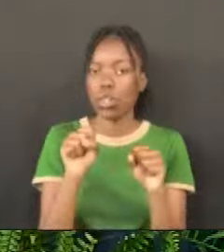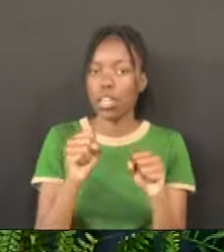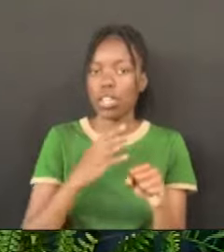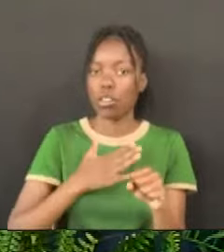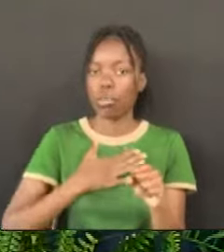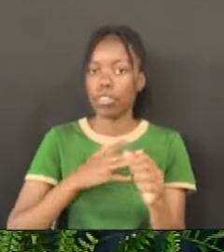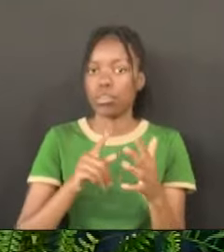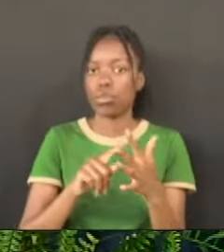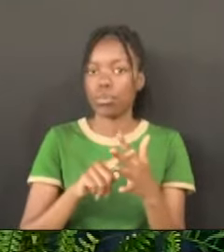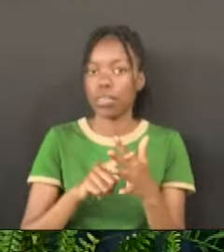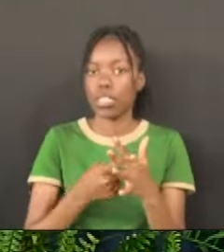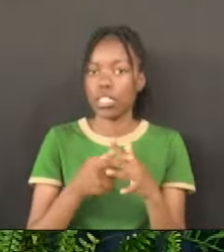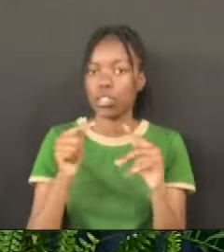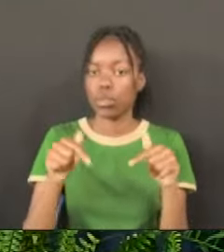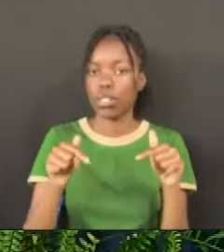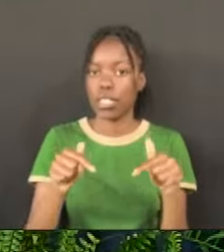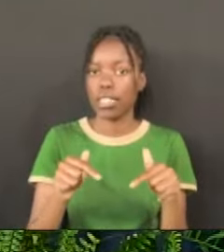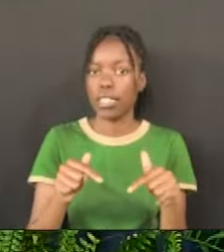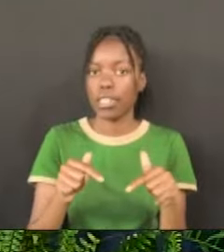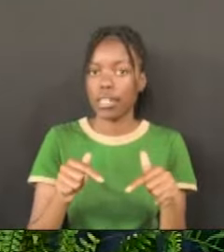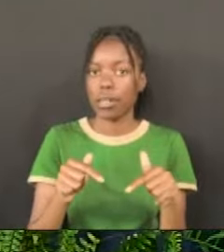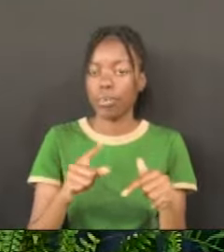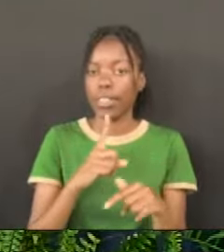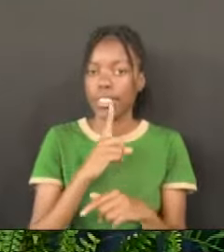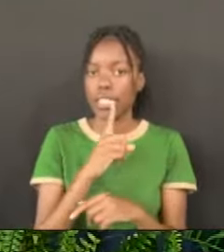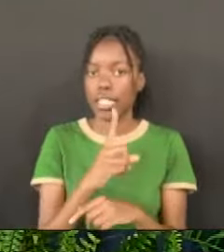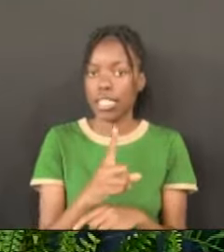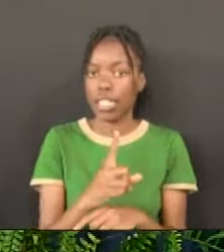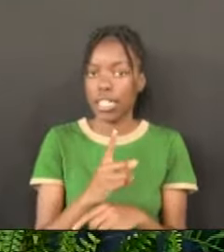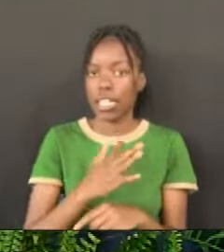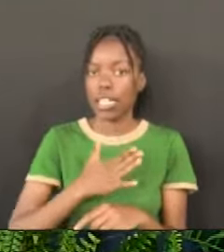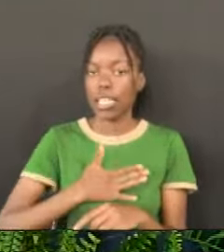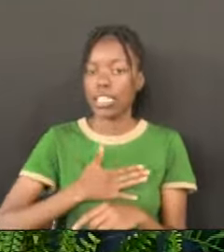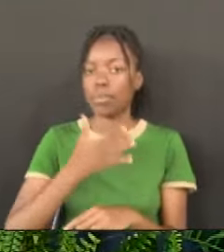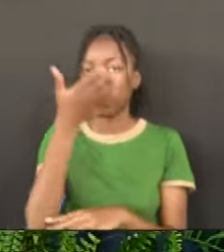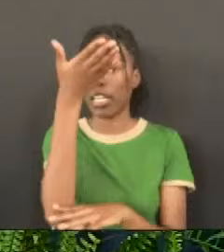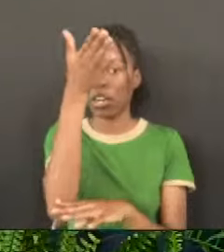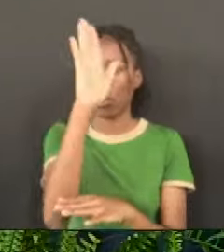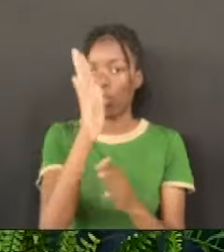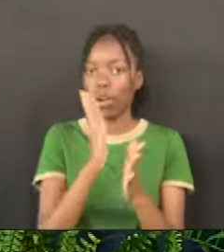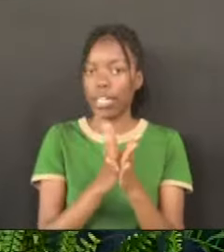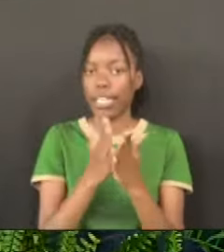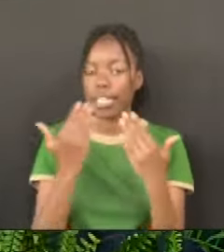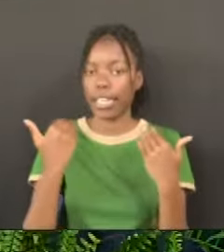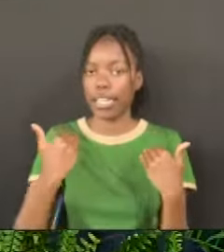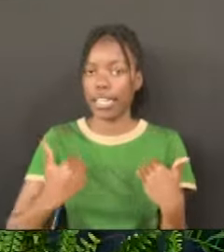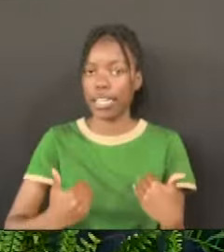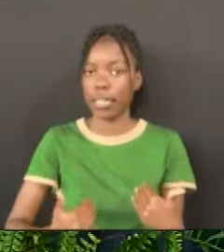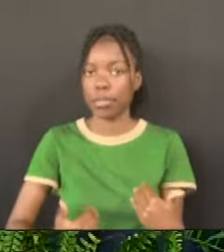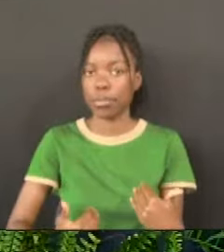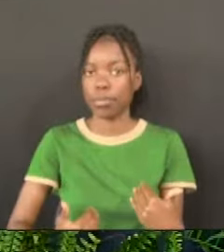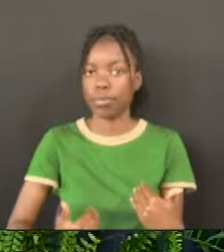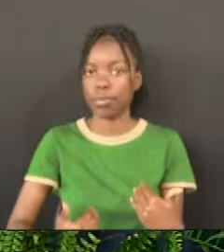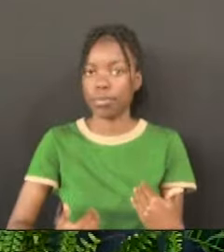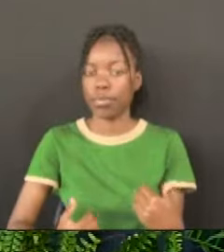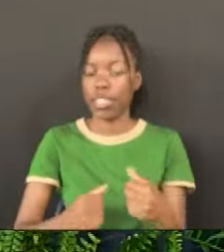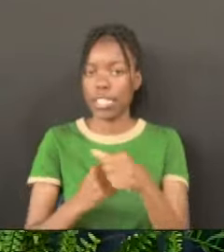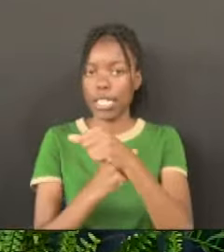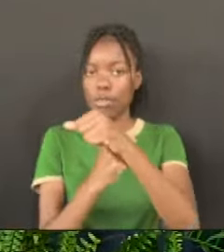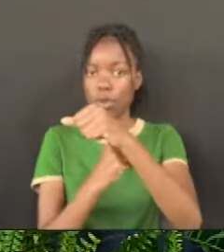begin today by saying that my God and I is the